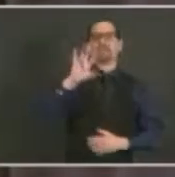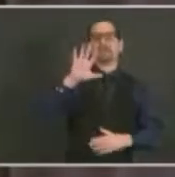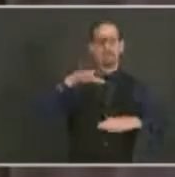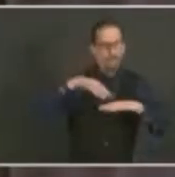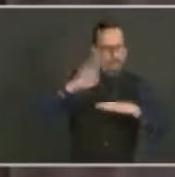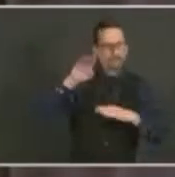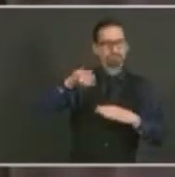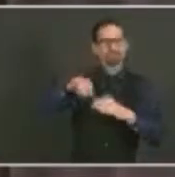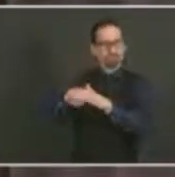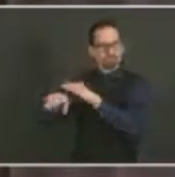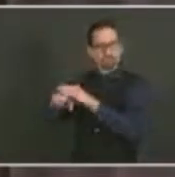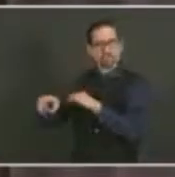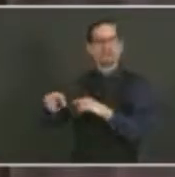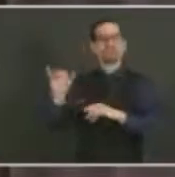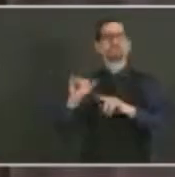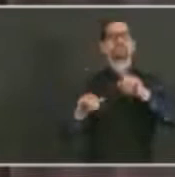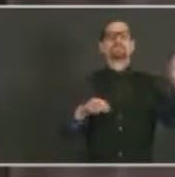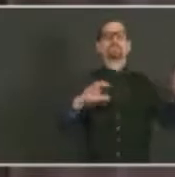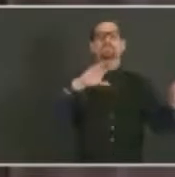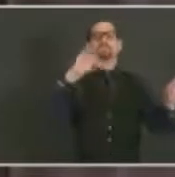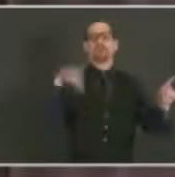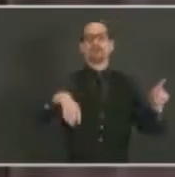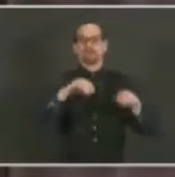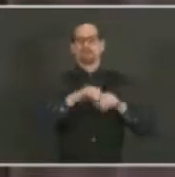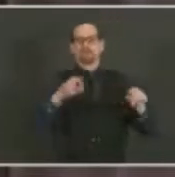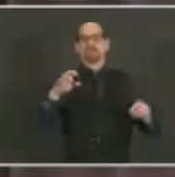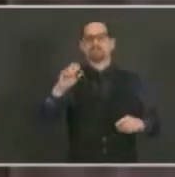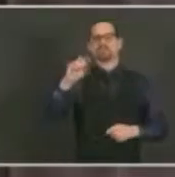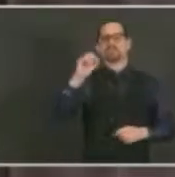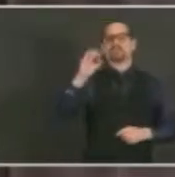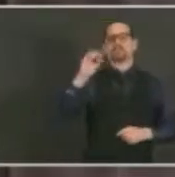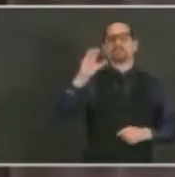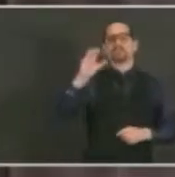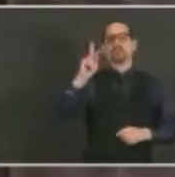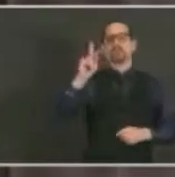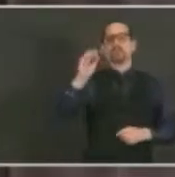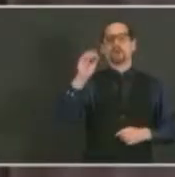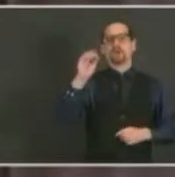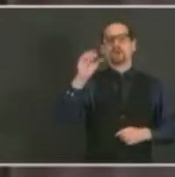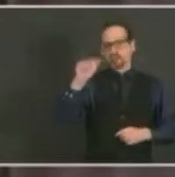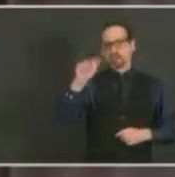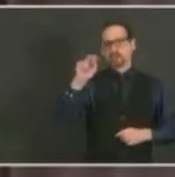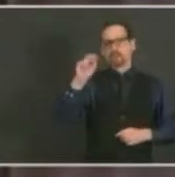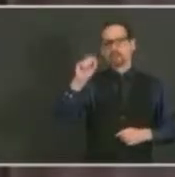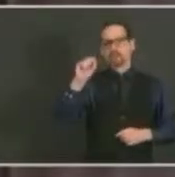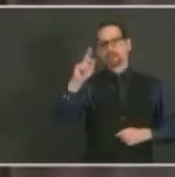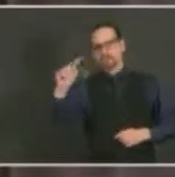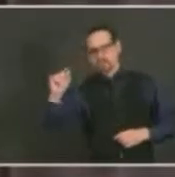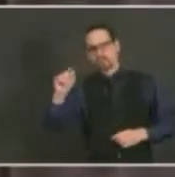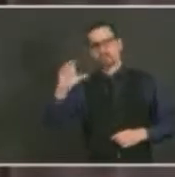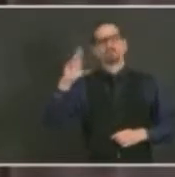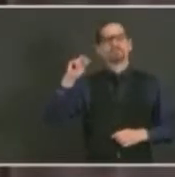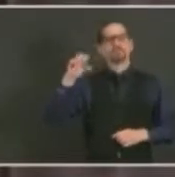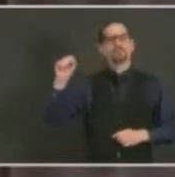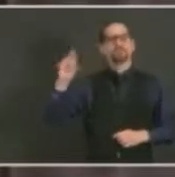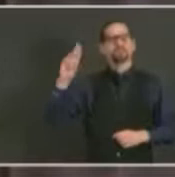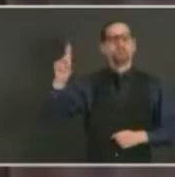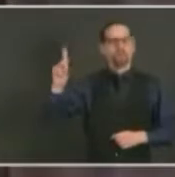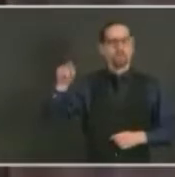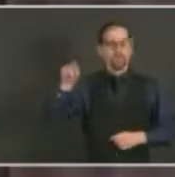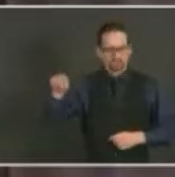Sockanosset Crossroad vaccination site in Cranston will open for people who are 75 years of age and older as